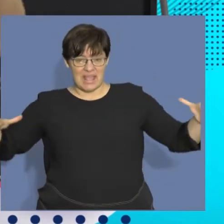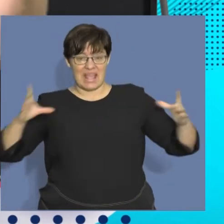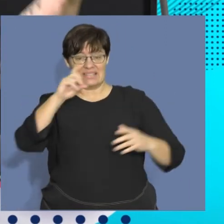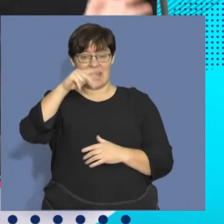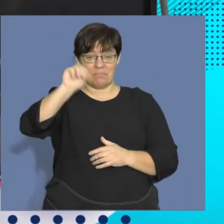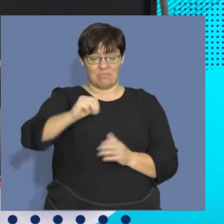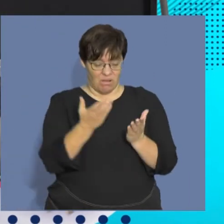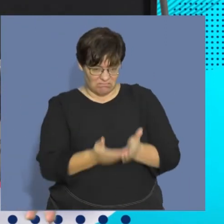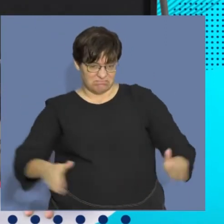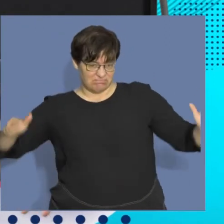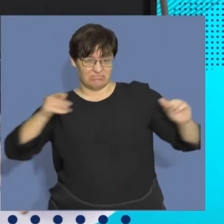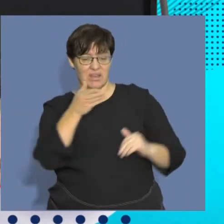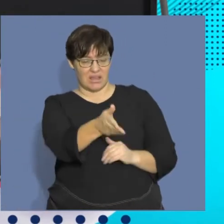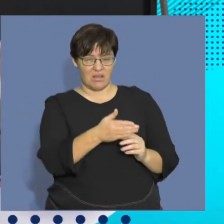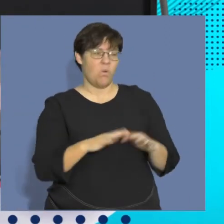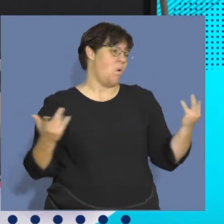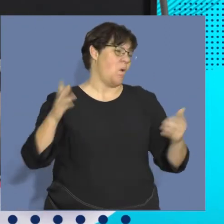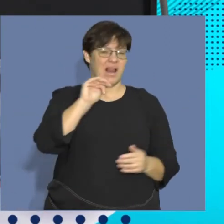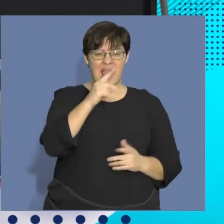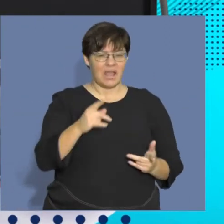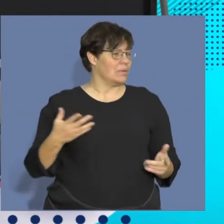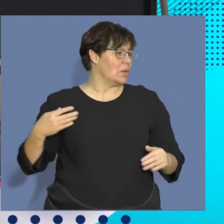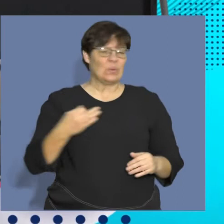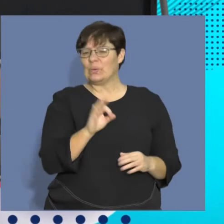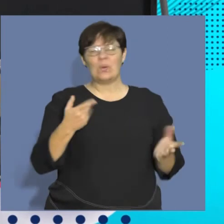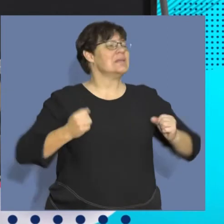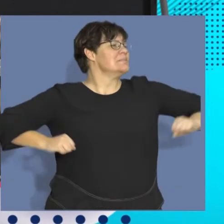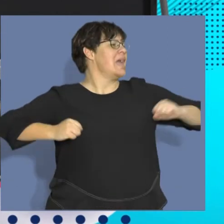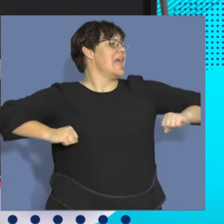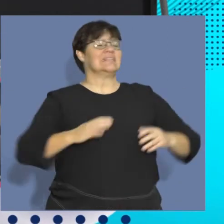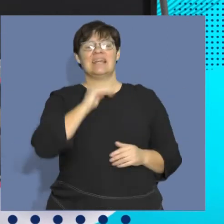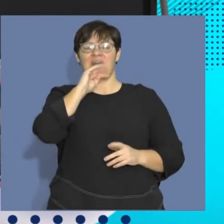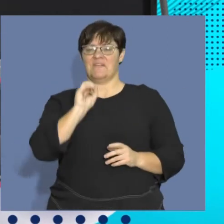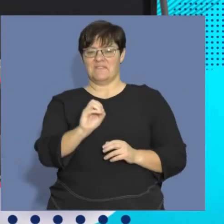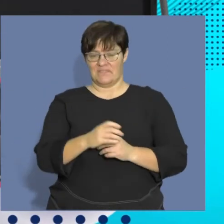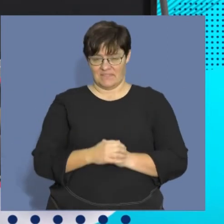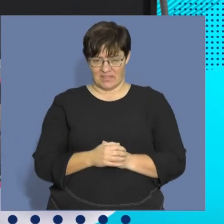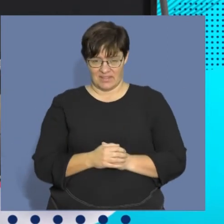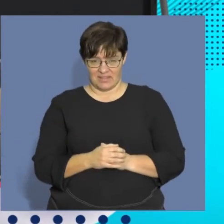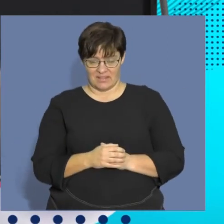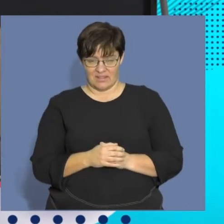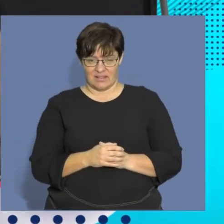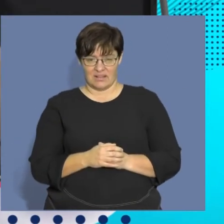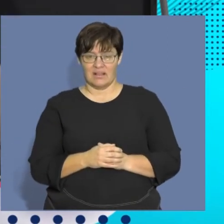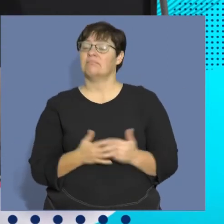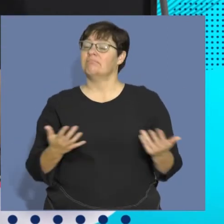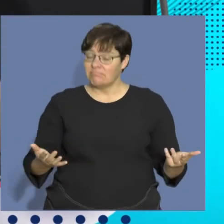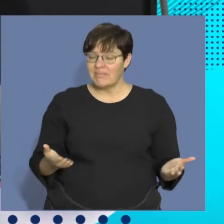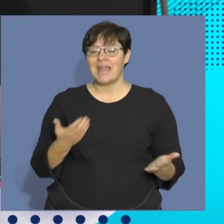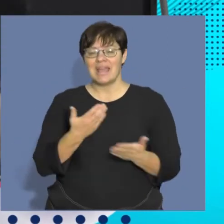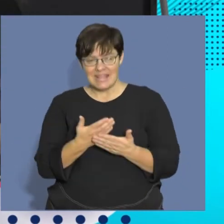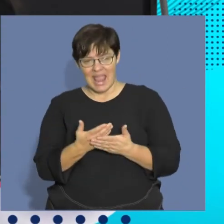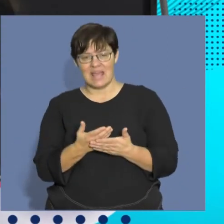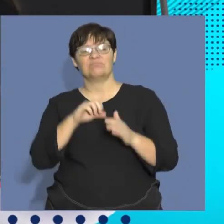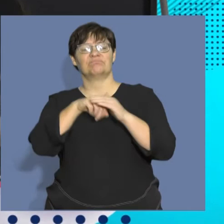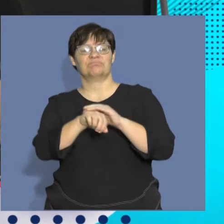it into a dam or a lake, it's going to have a lot of space and it's going to be able